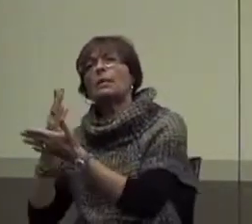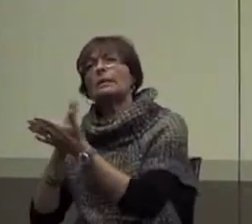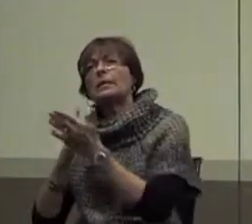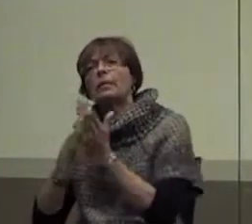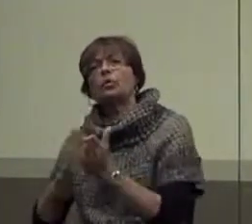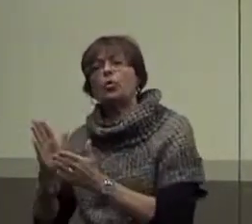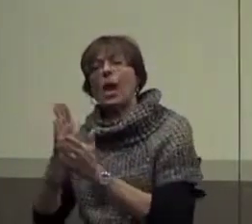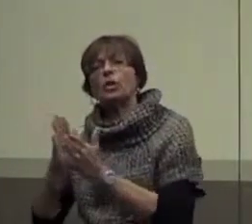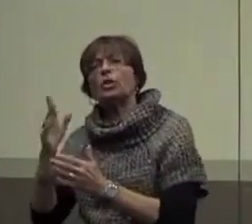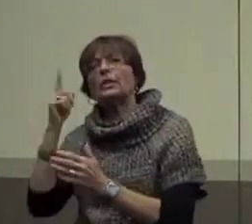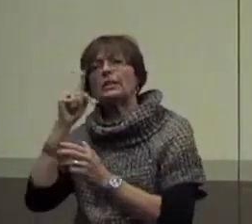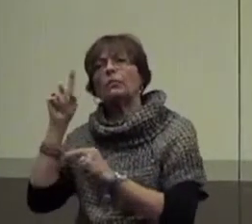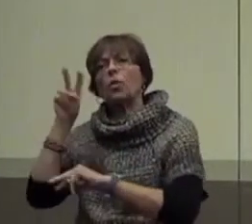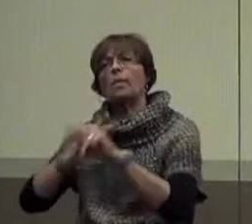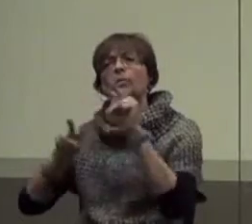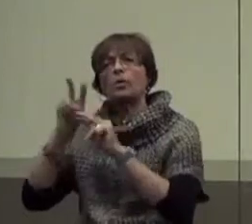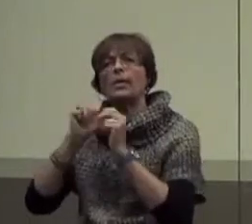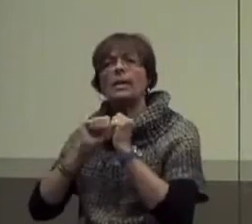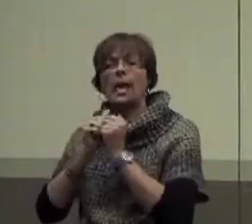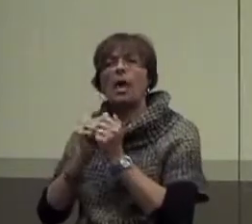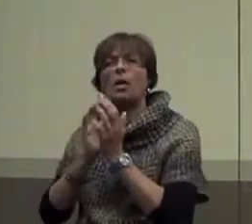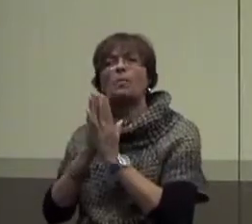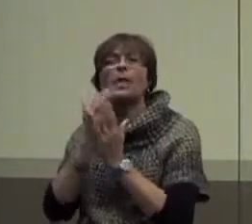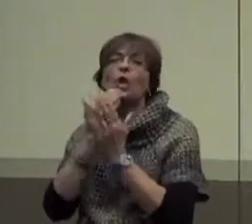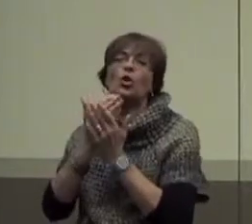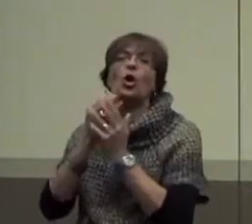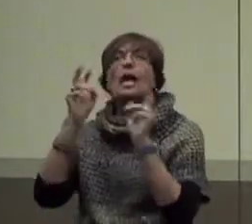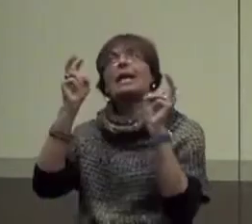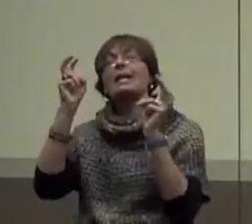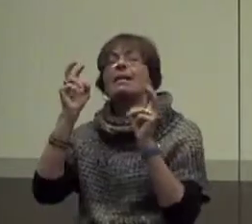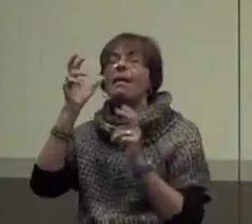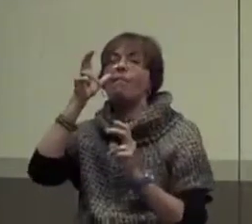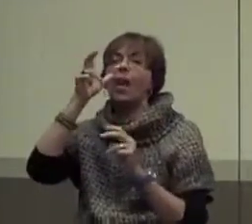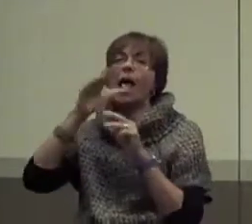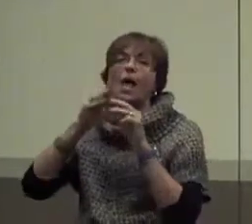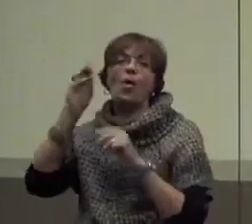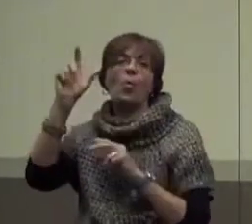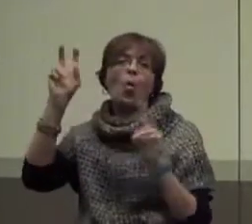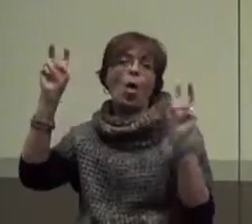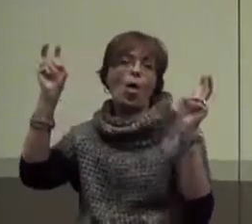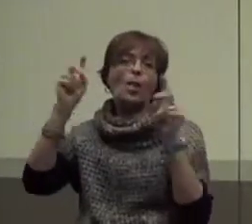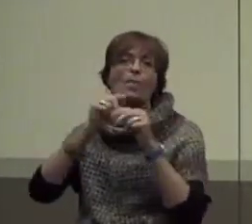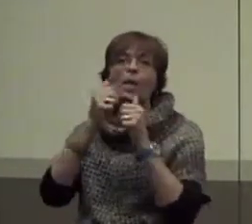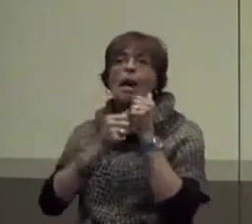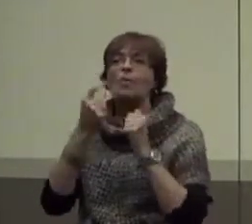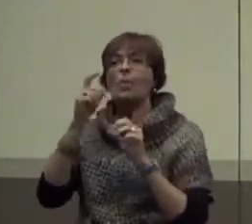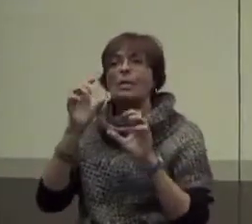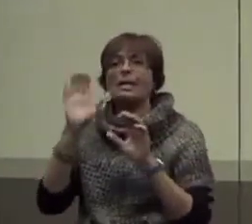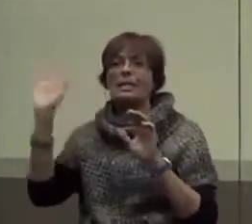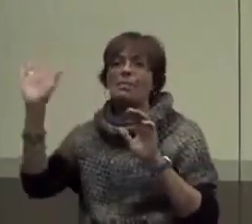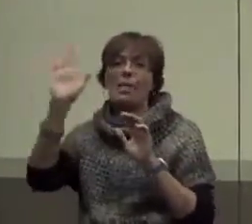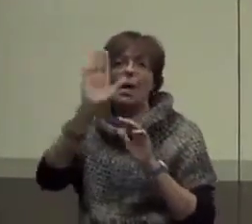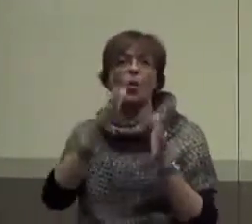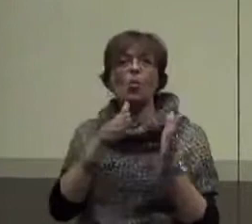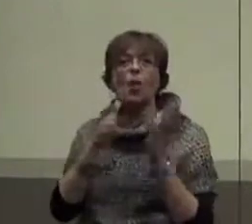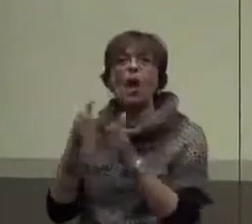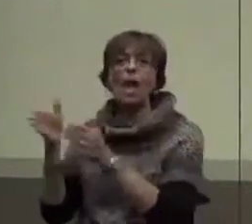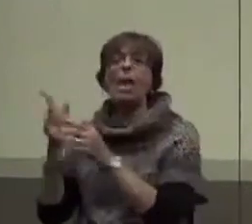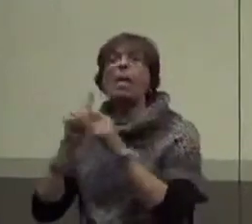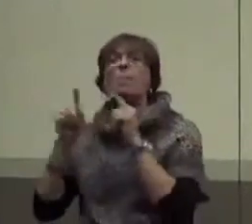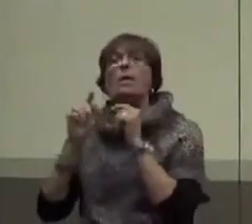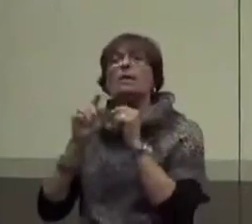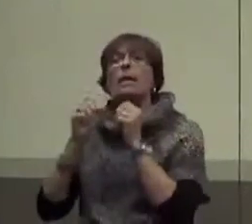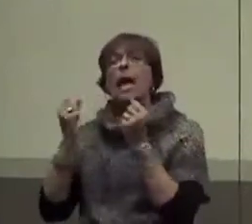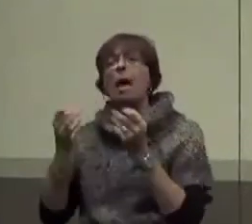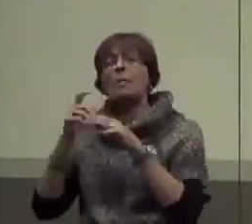some of the strategies for observing and how to be a good fly on the wall, but everybody's going to do that their own way. But how many times should